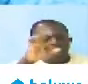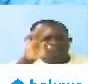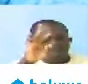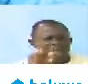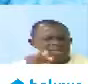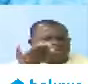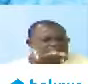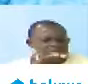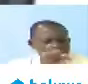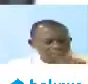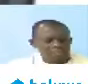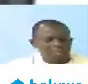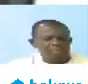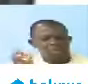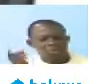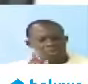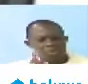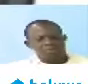mun nafar ba yi ni kuro